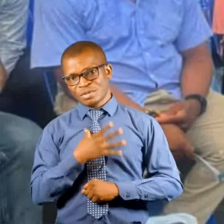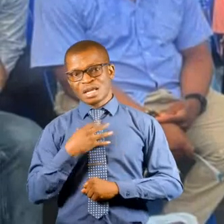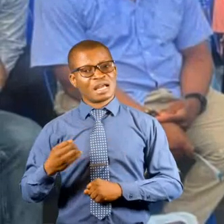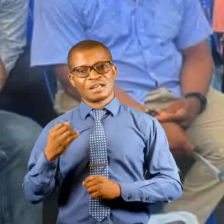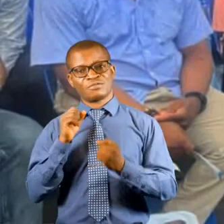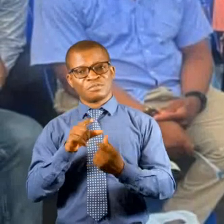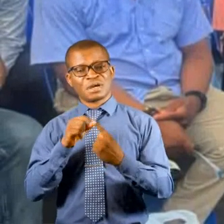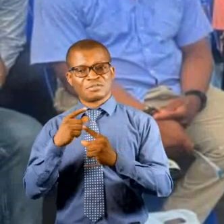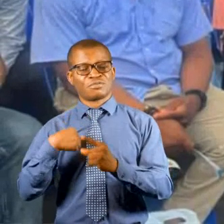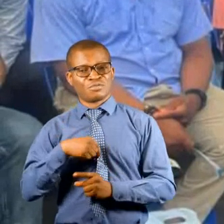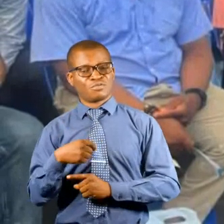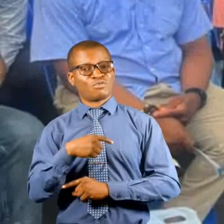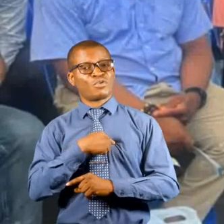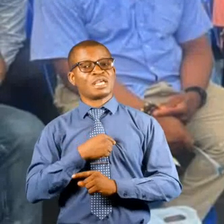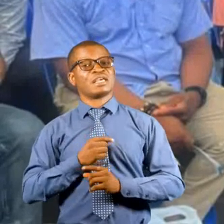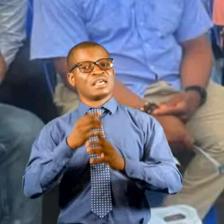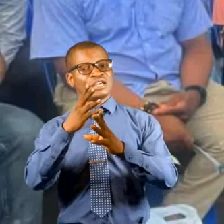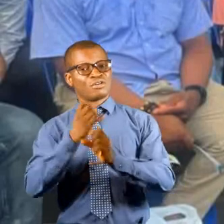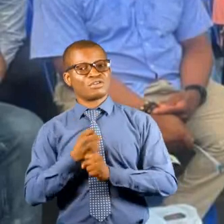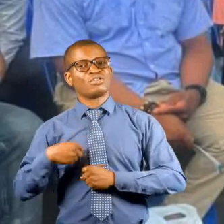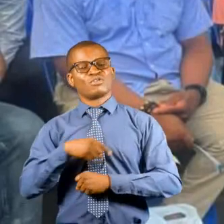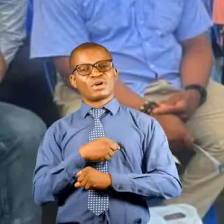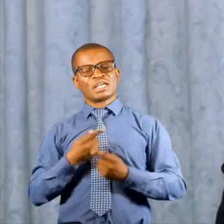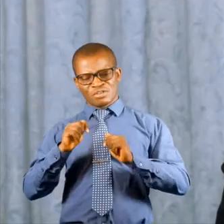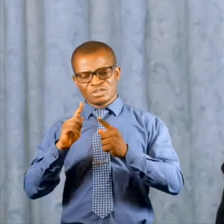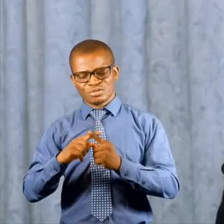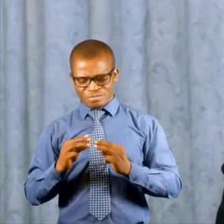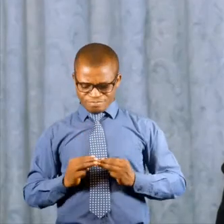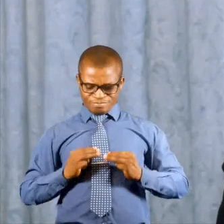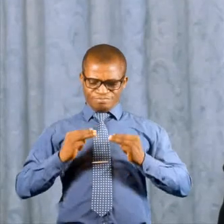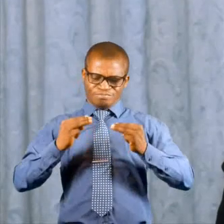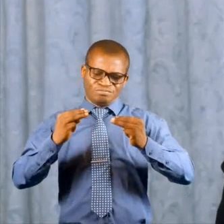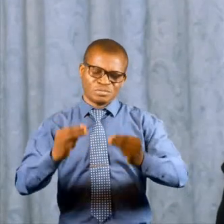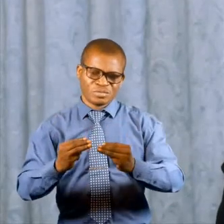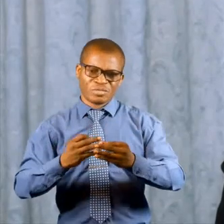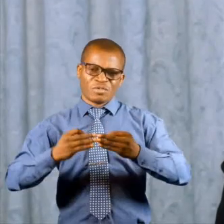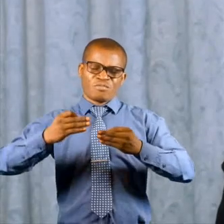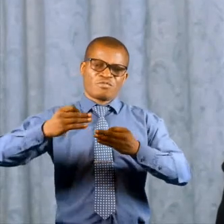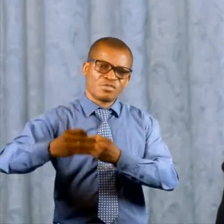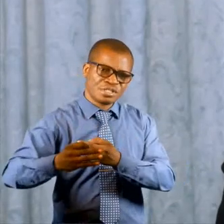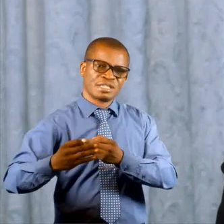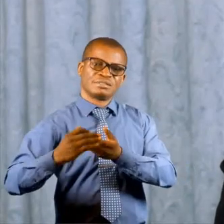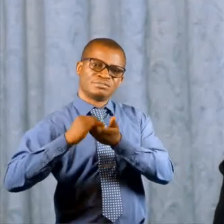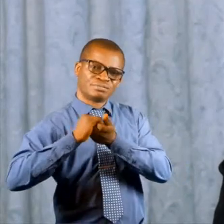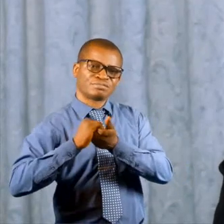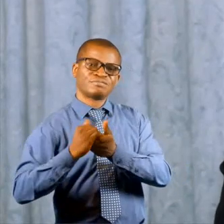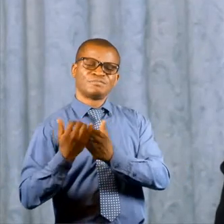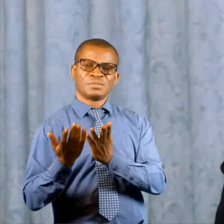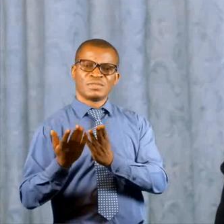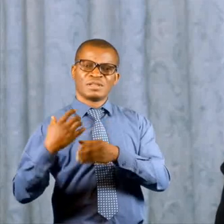success that we have gotten from that, we are trying to also move it further by